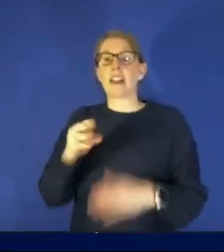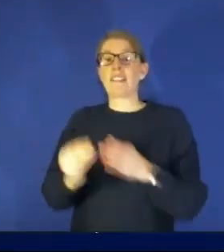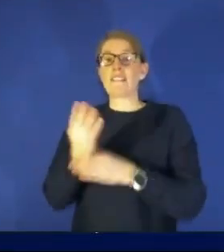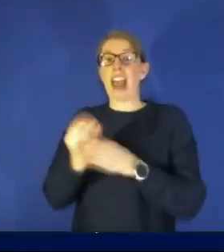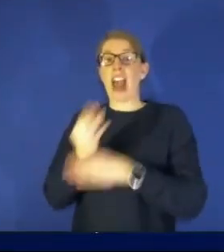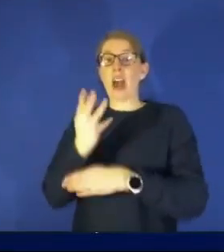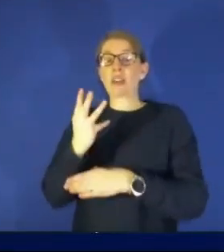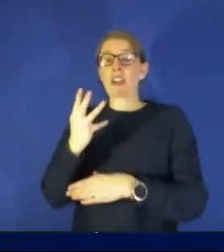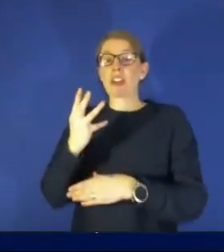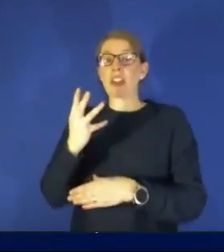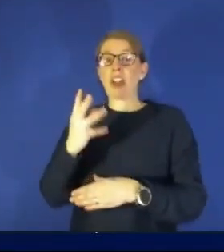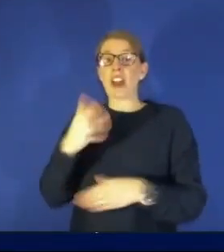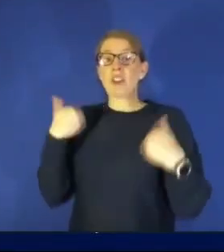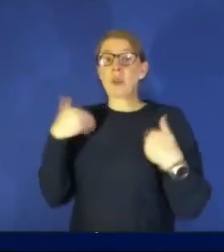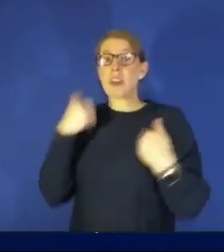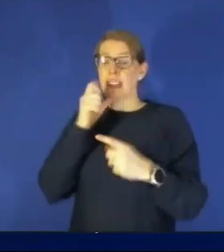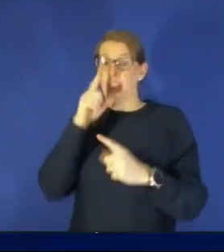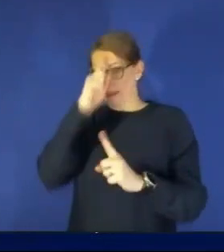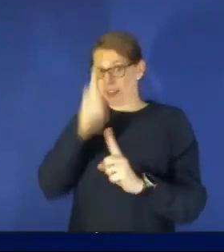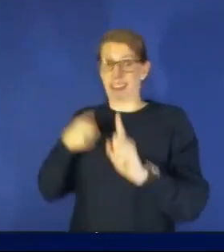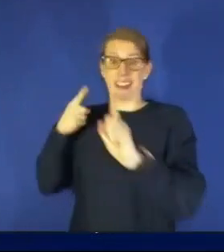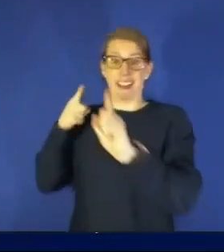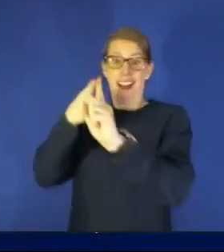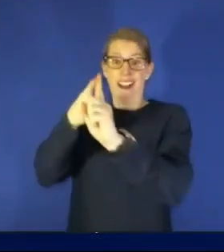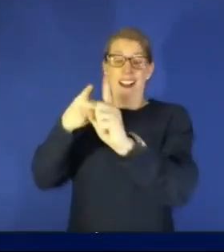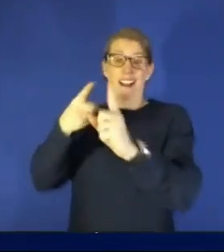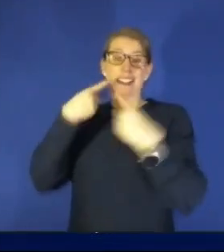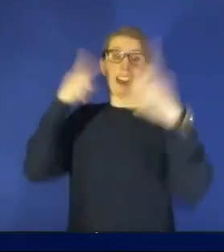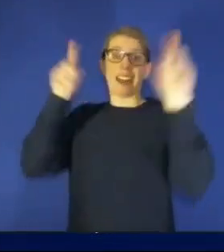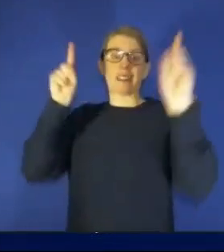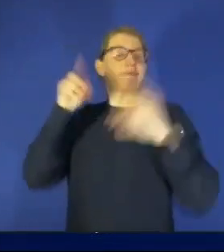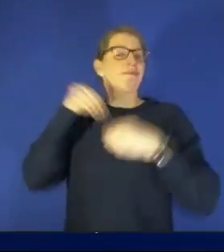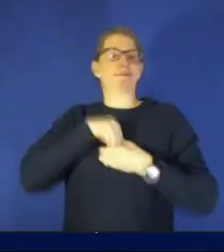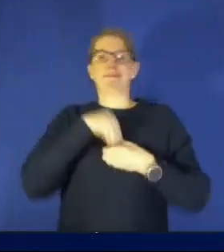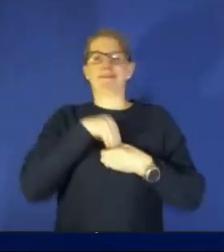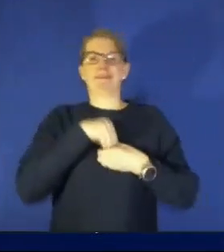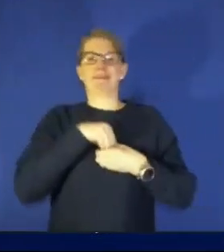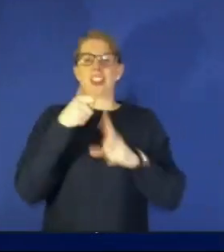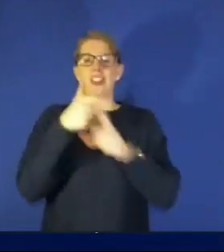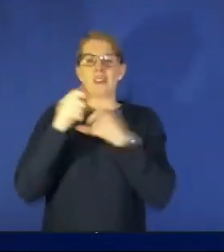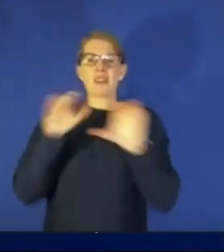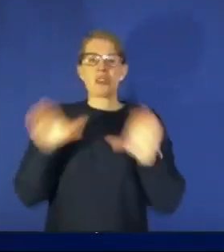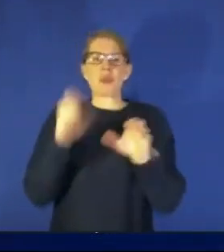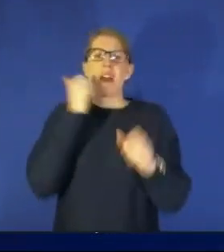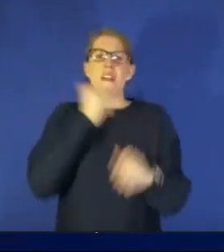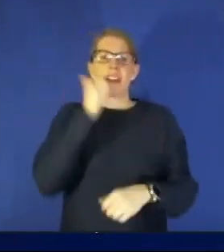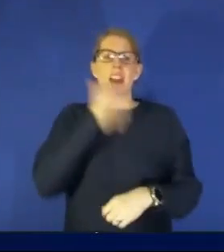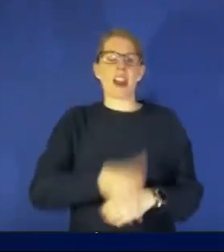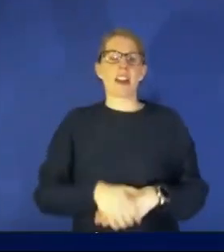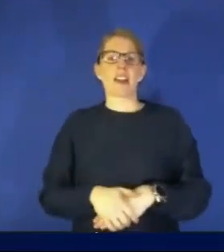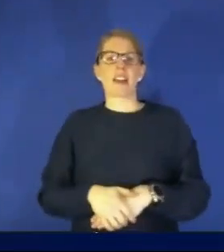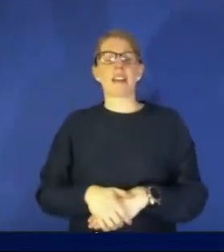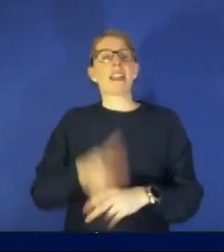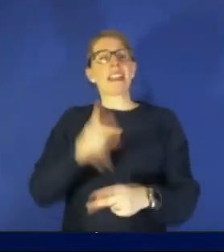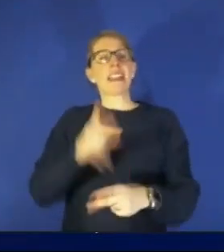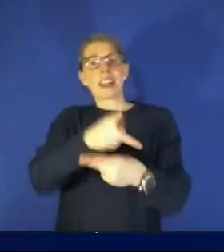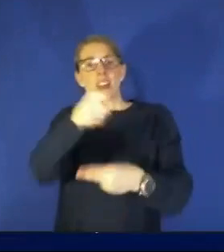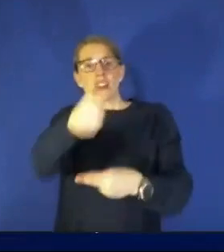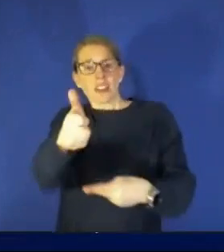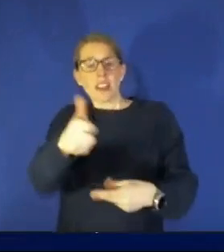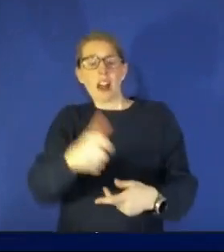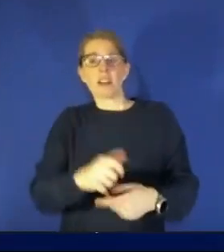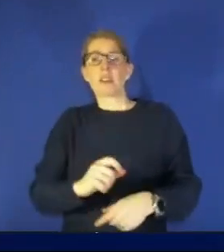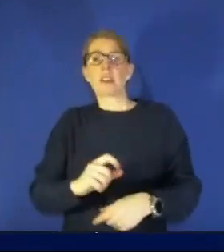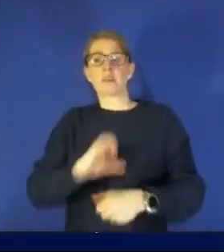a destination. The fountain of youth is inside you. It's what you do every day to take care of yourself and set yourself up for the